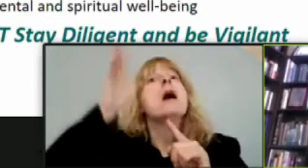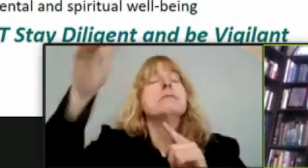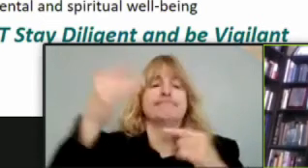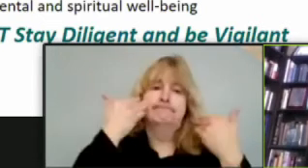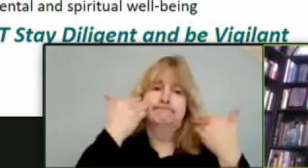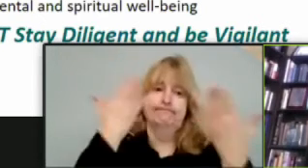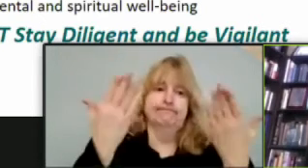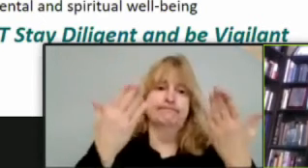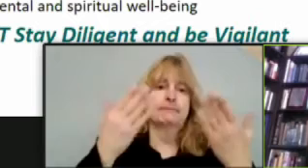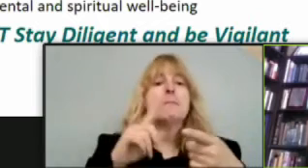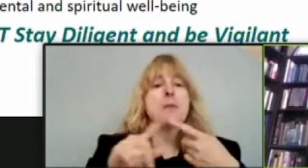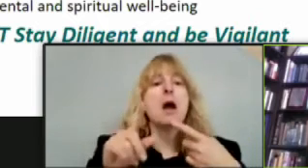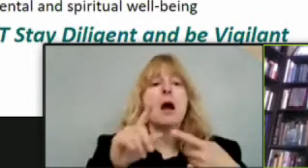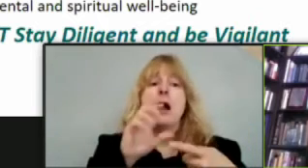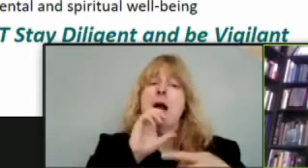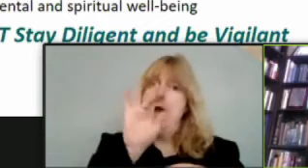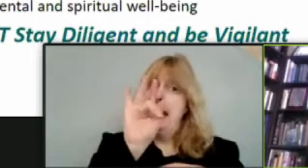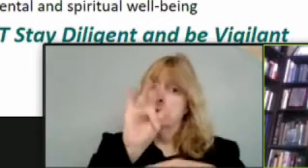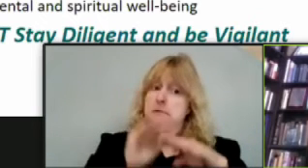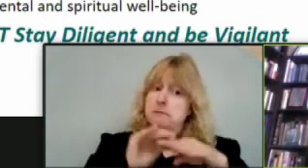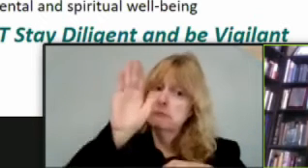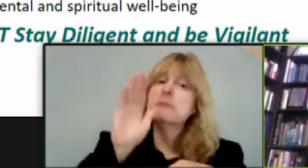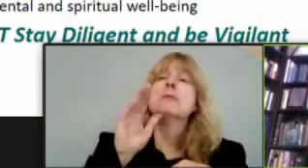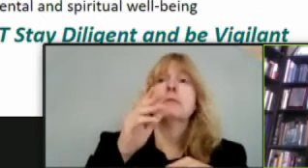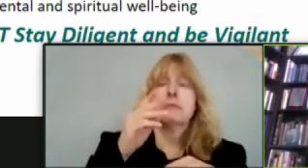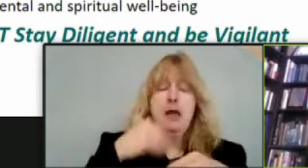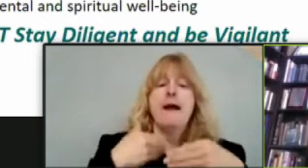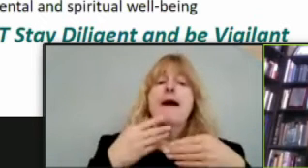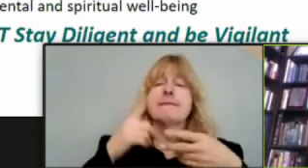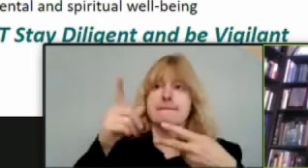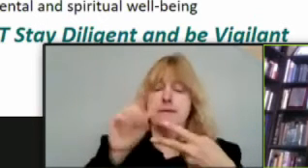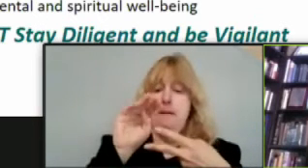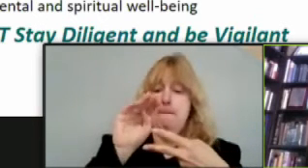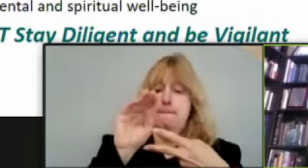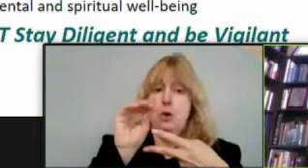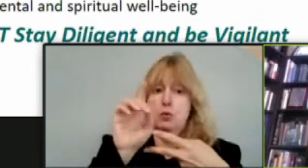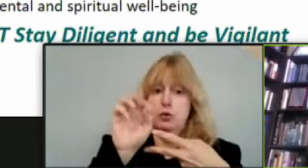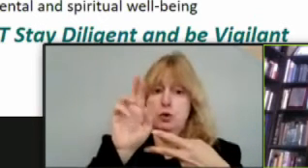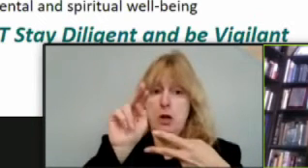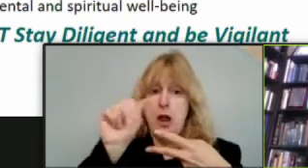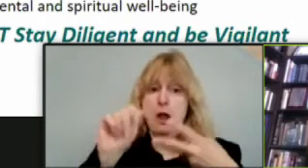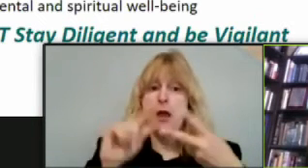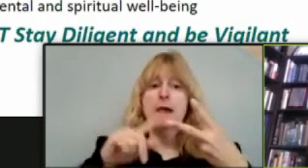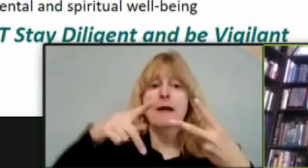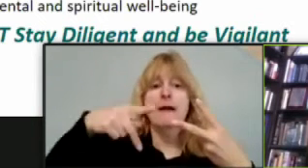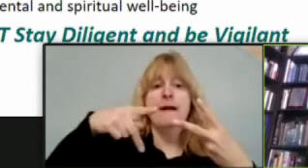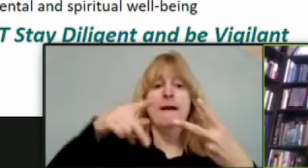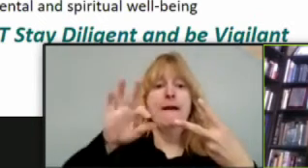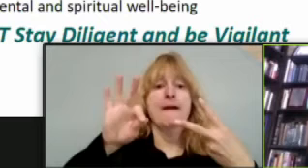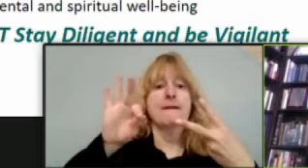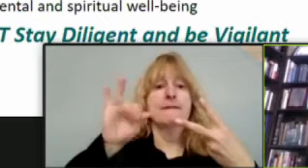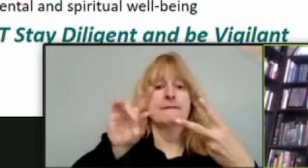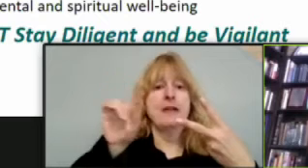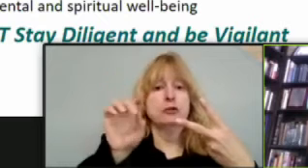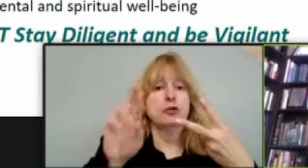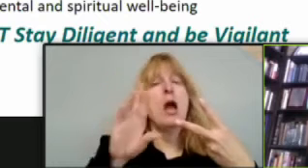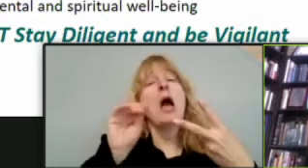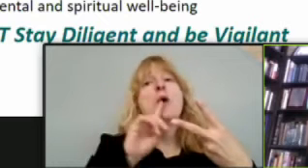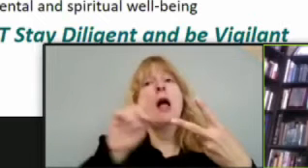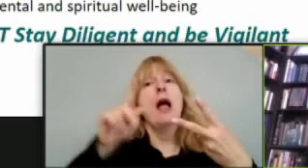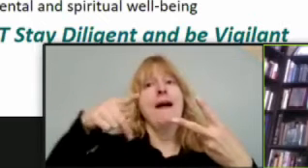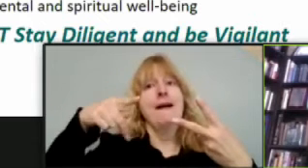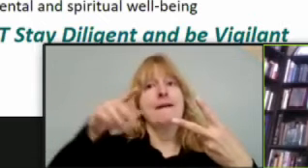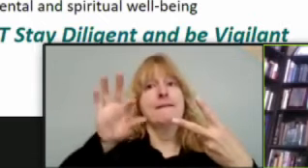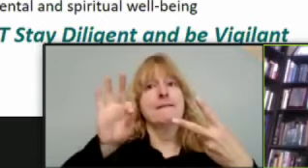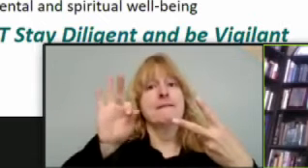and Pfizer in the rollout, and Pfizer actually down to age 16. And the other thing I wanted to be sure you